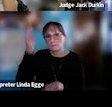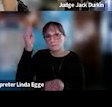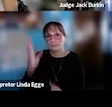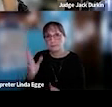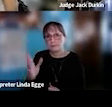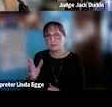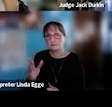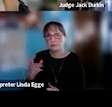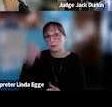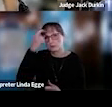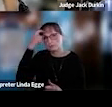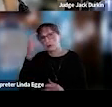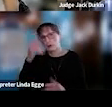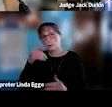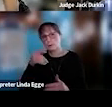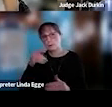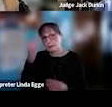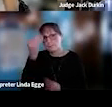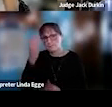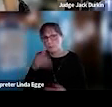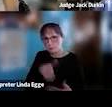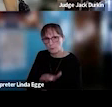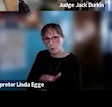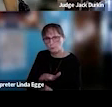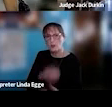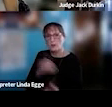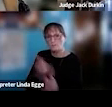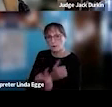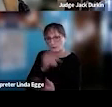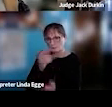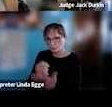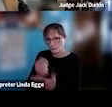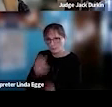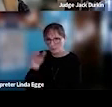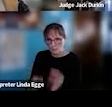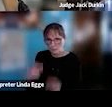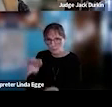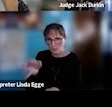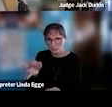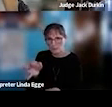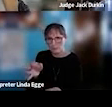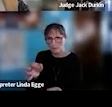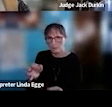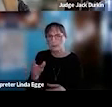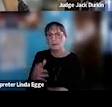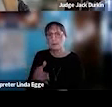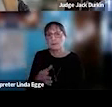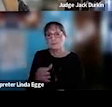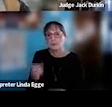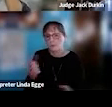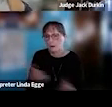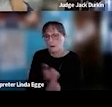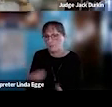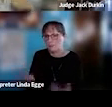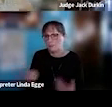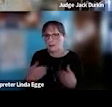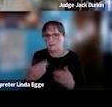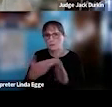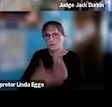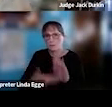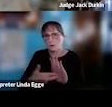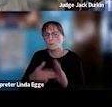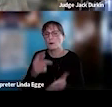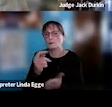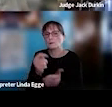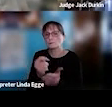trauma-informed approach for each treatment court role. So everyone who has a role on a treatment